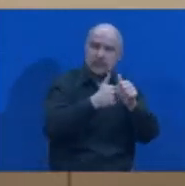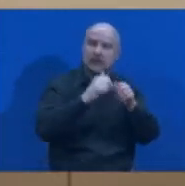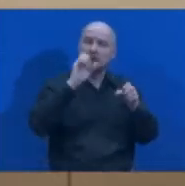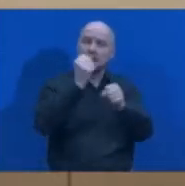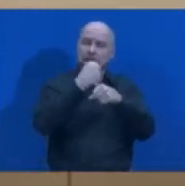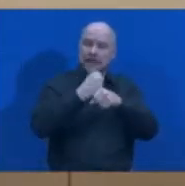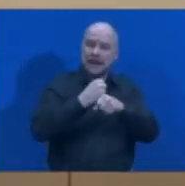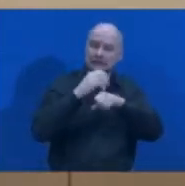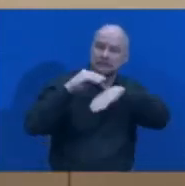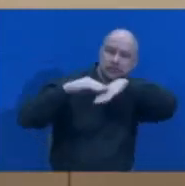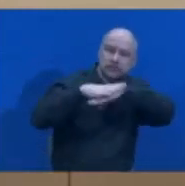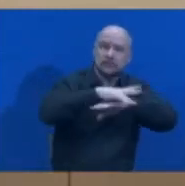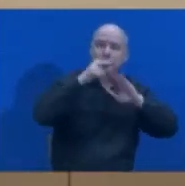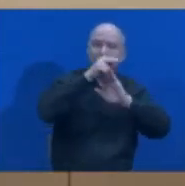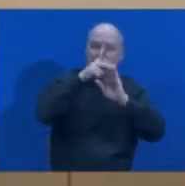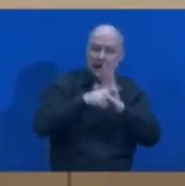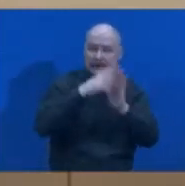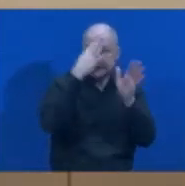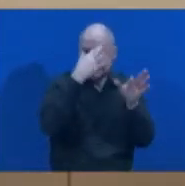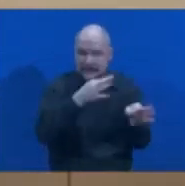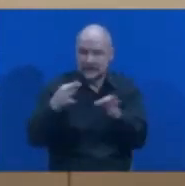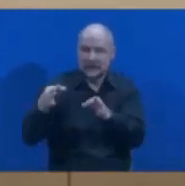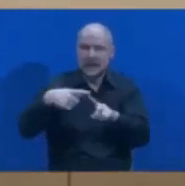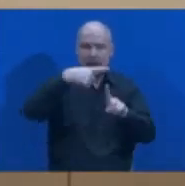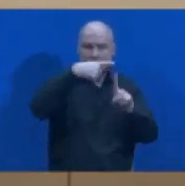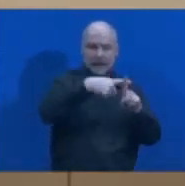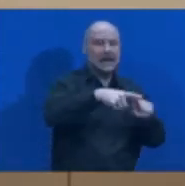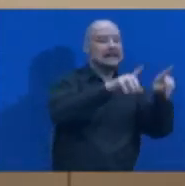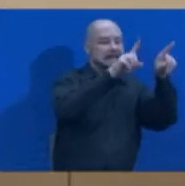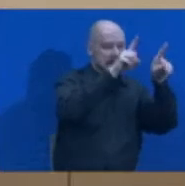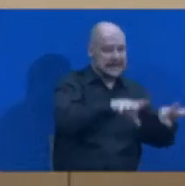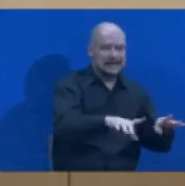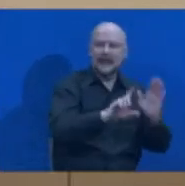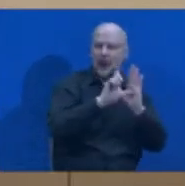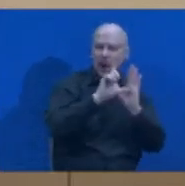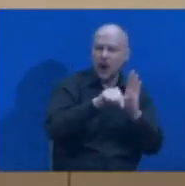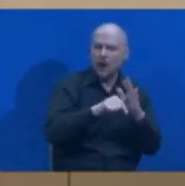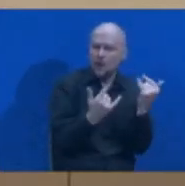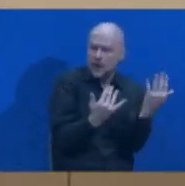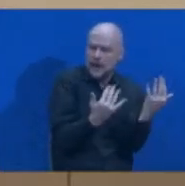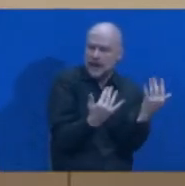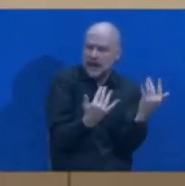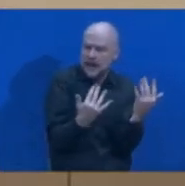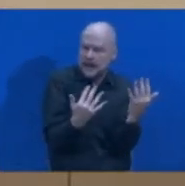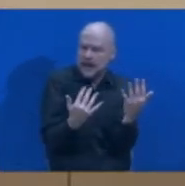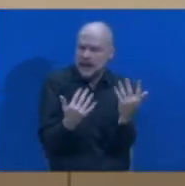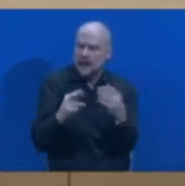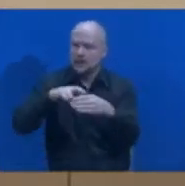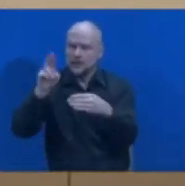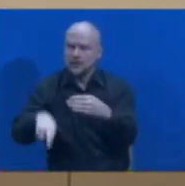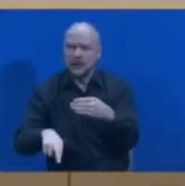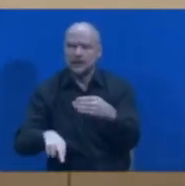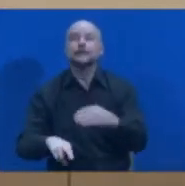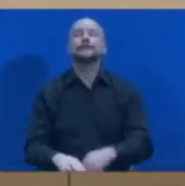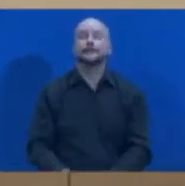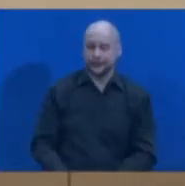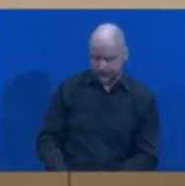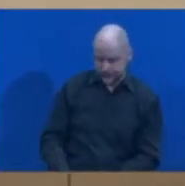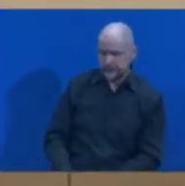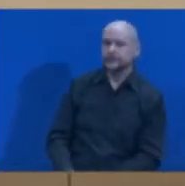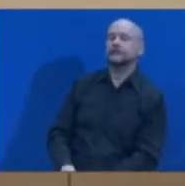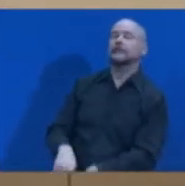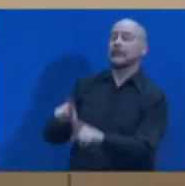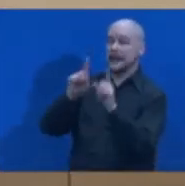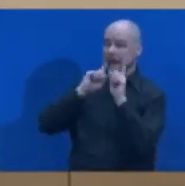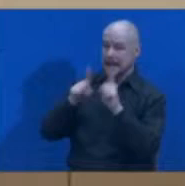as well as the average length of time between when somebody is tested and gets the results back and then you get that information? So when you talk about the backlog